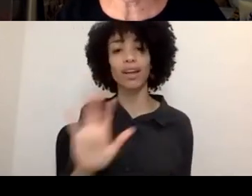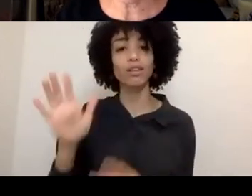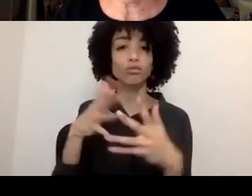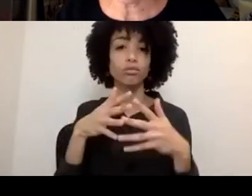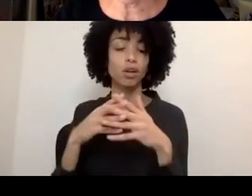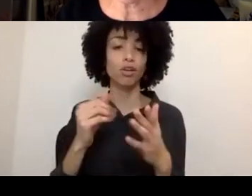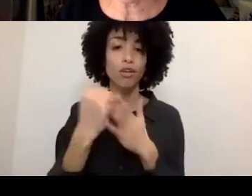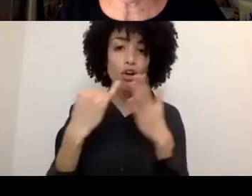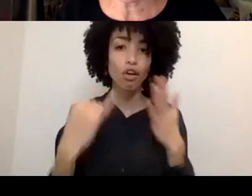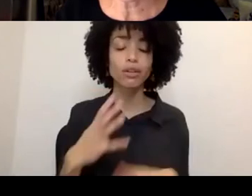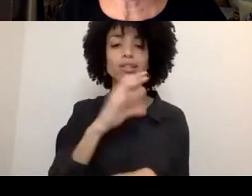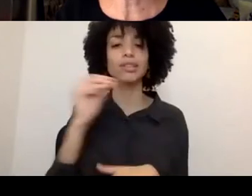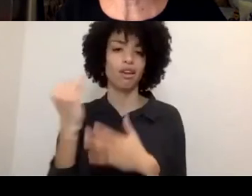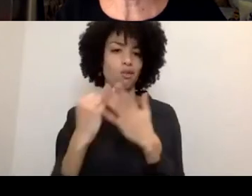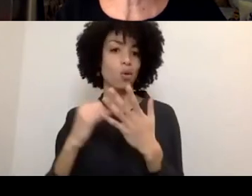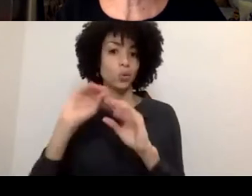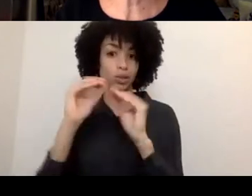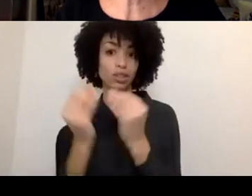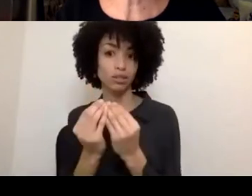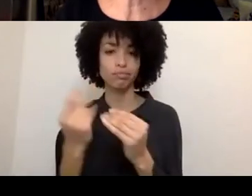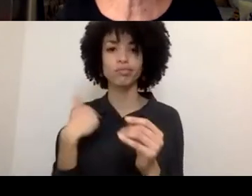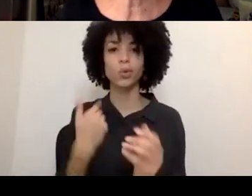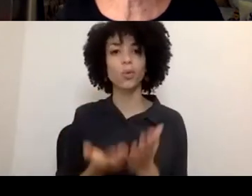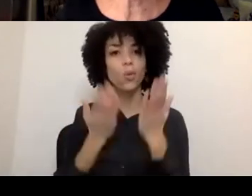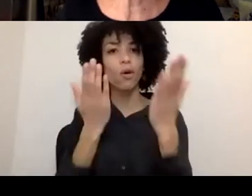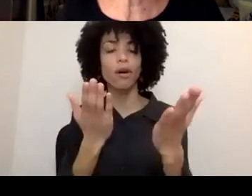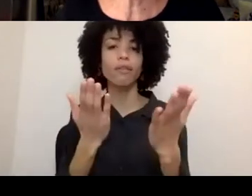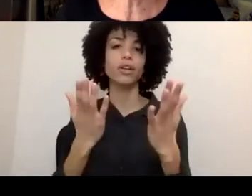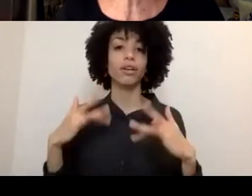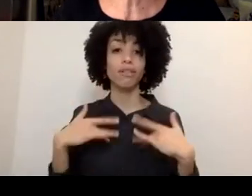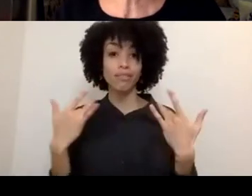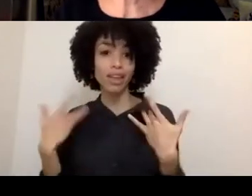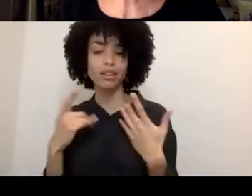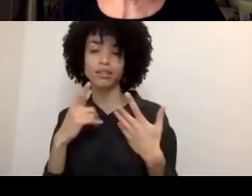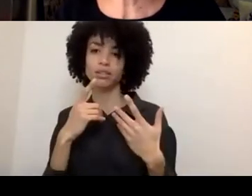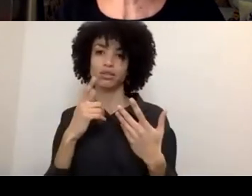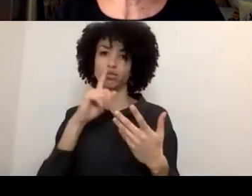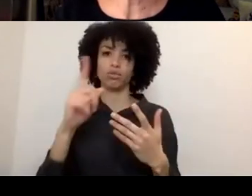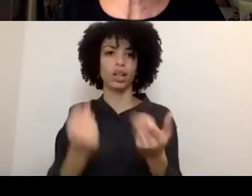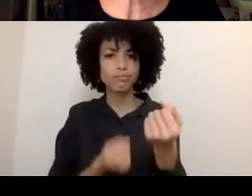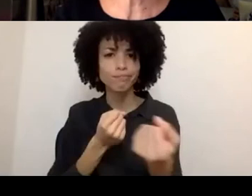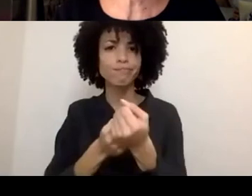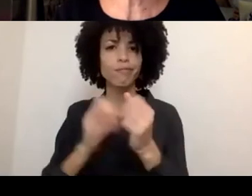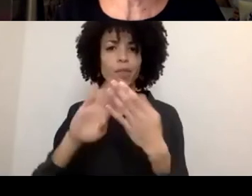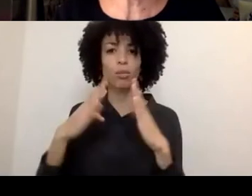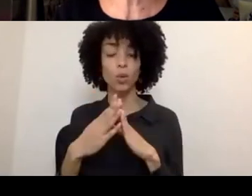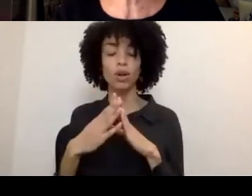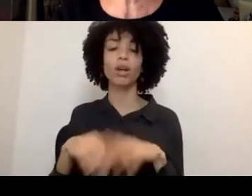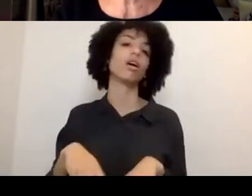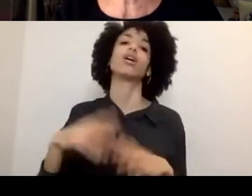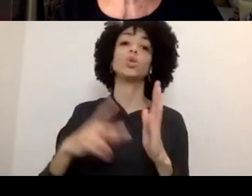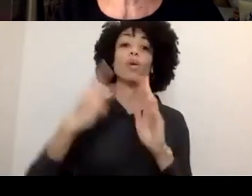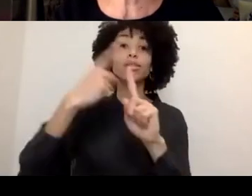and arts organizations. We offer events that build our community, such as our bi-monthly town hall